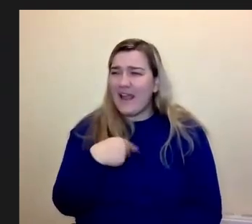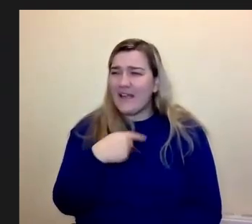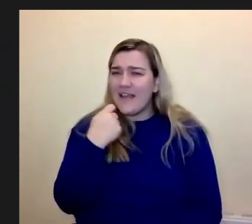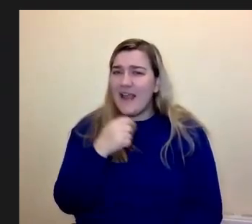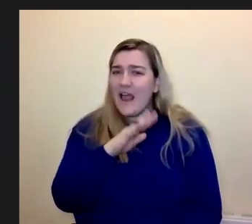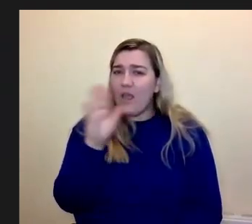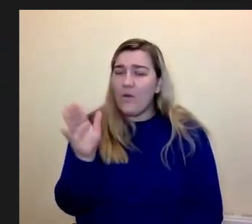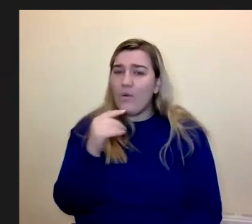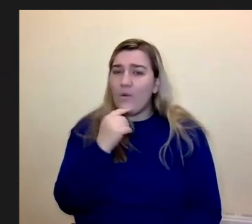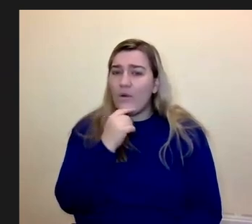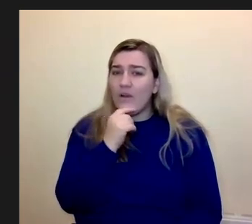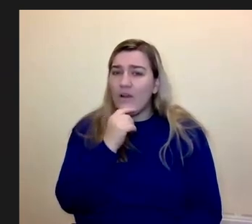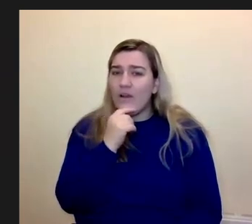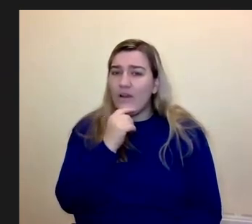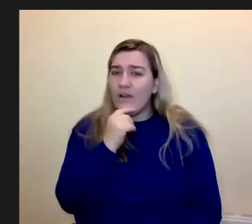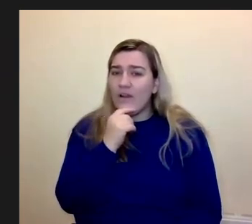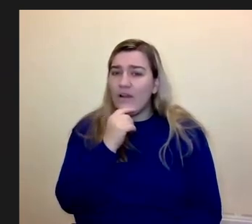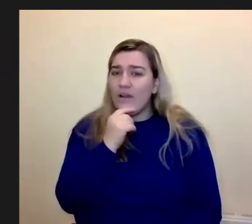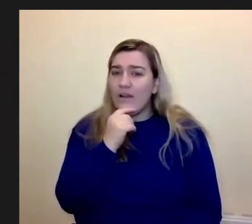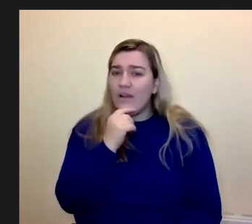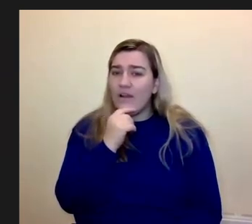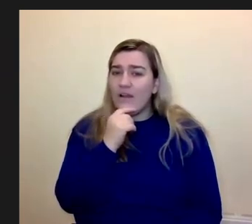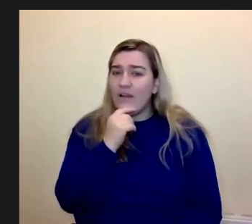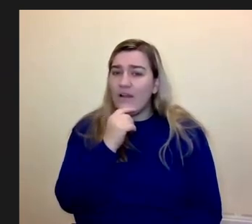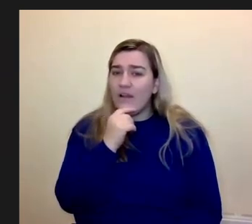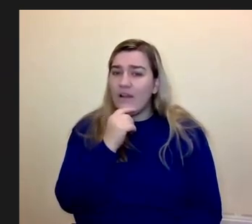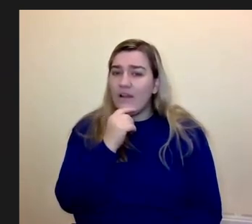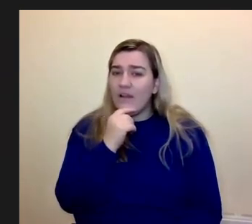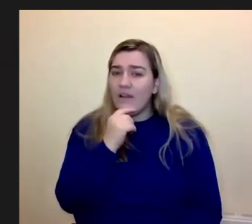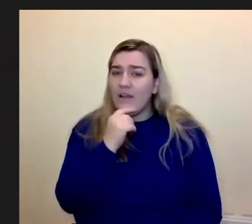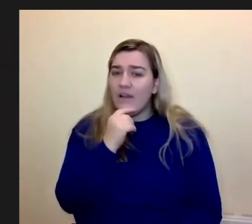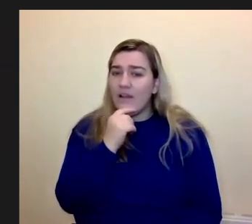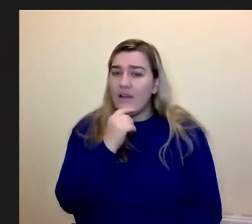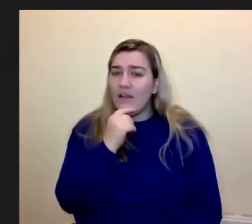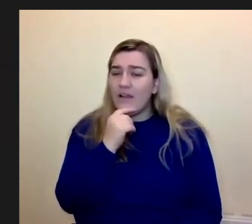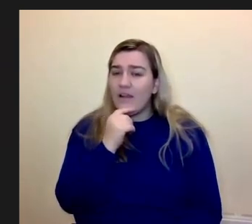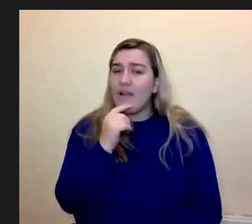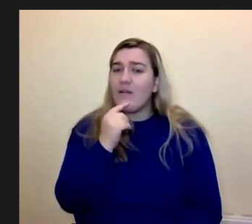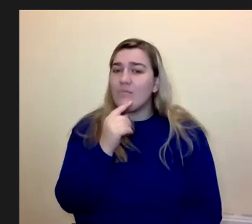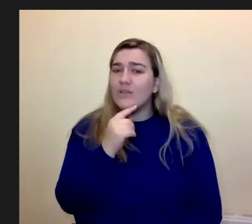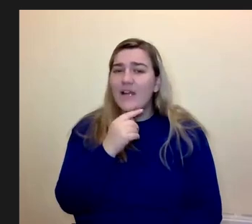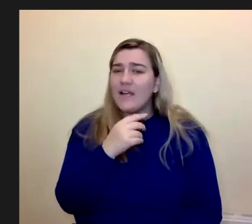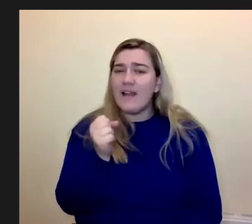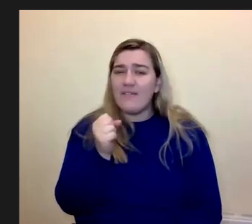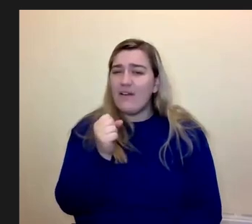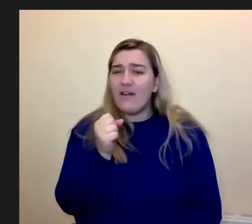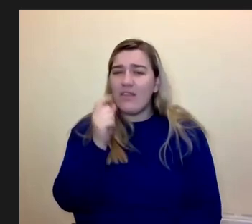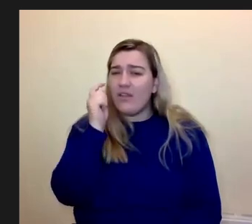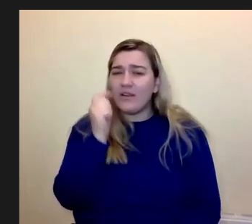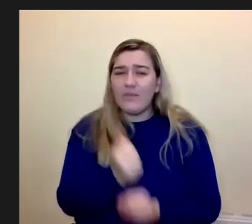me going far. I didn't really think I would get where I am